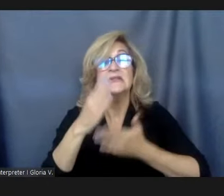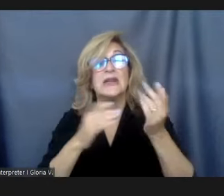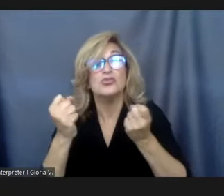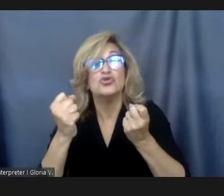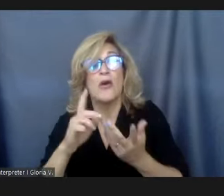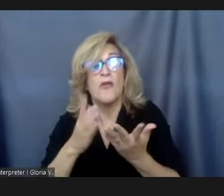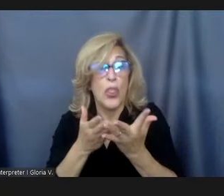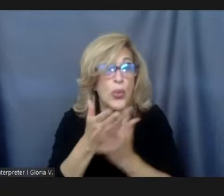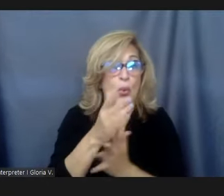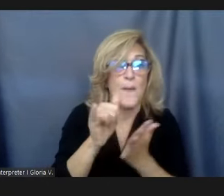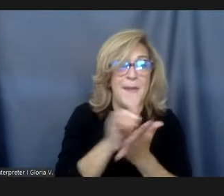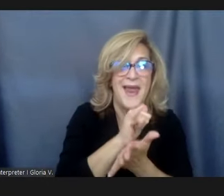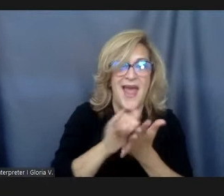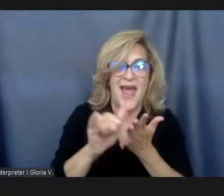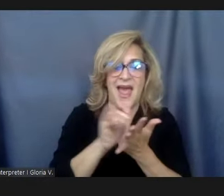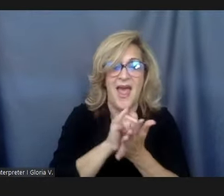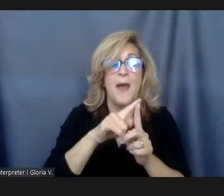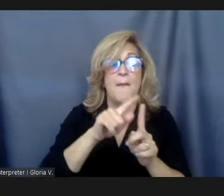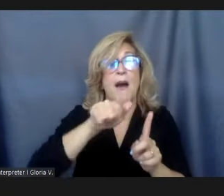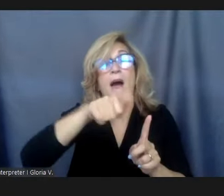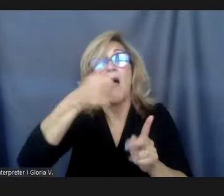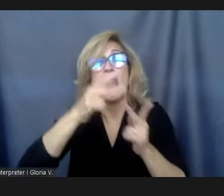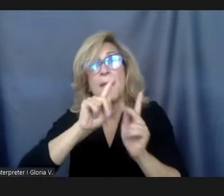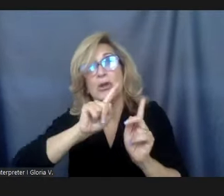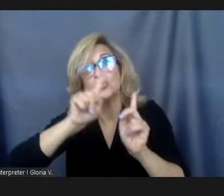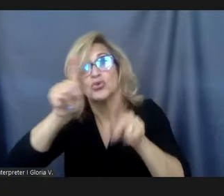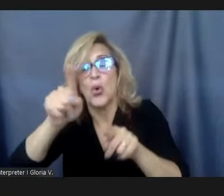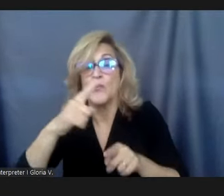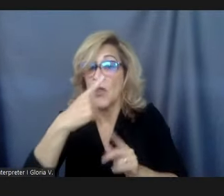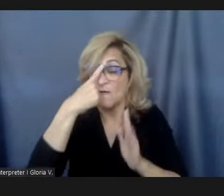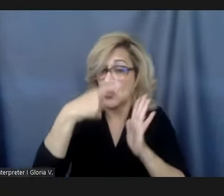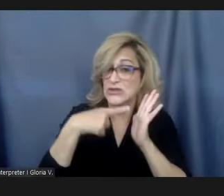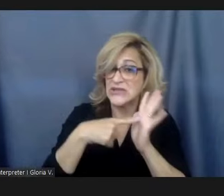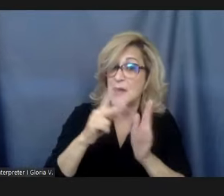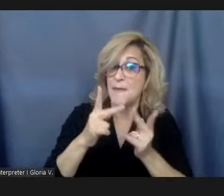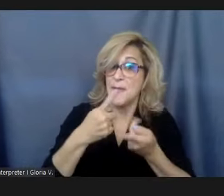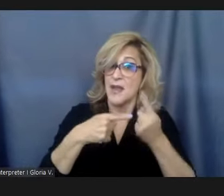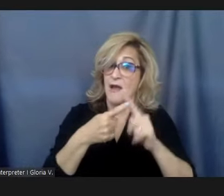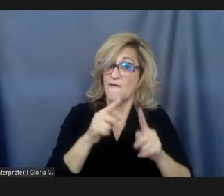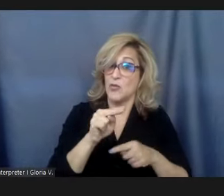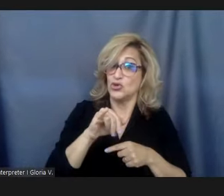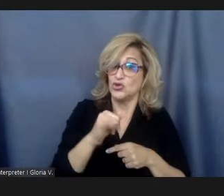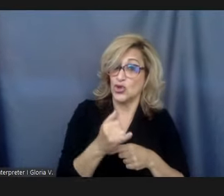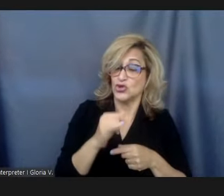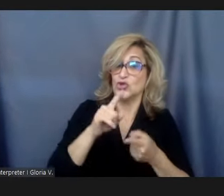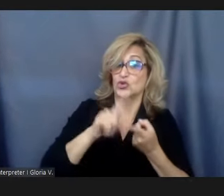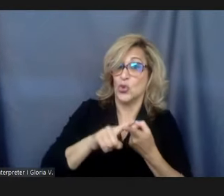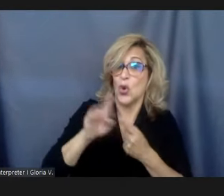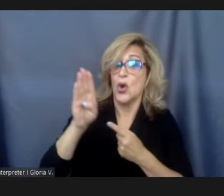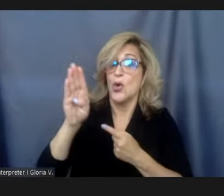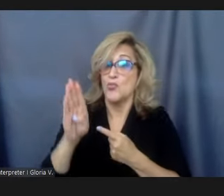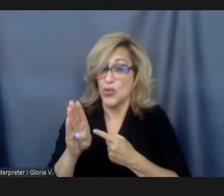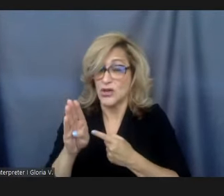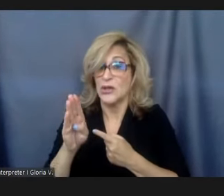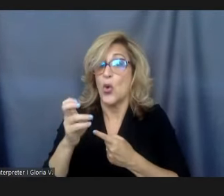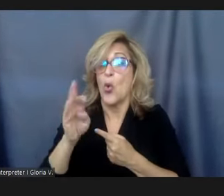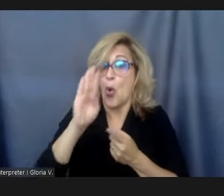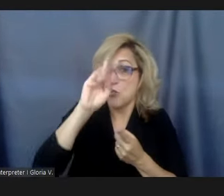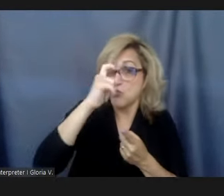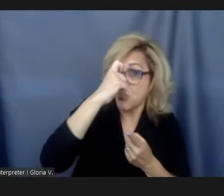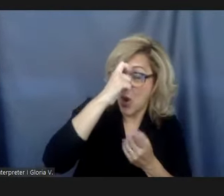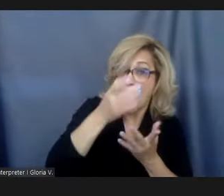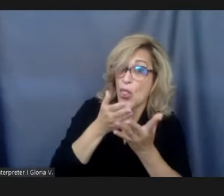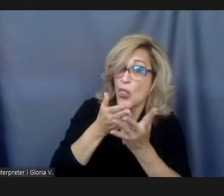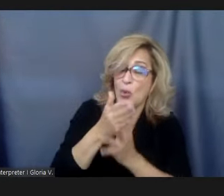Manhattan, although their destination is elsewhere. For example, you may travel from New Jersey to Brooklyn or the Bronx by going through Manhattan.